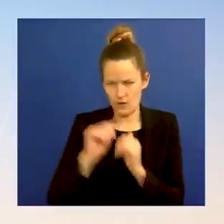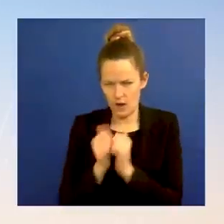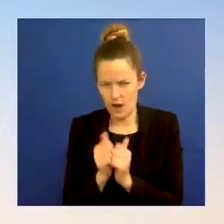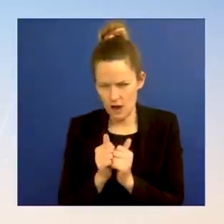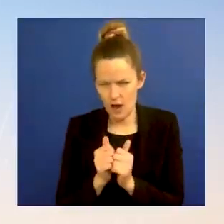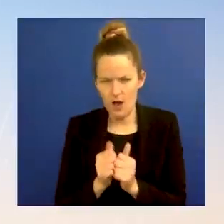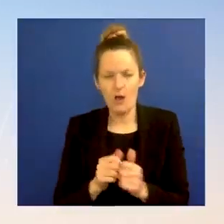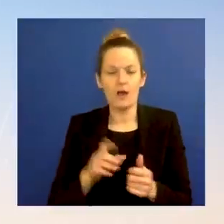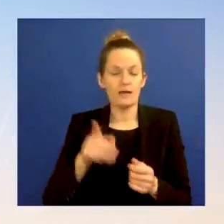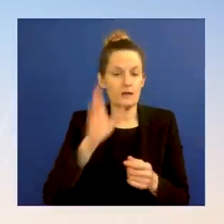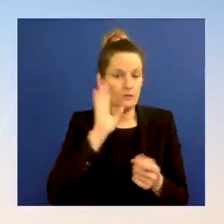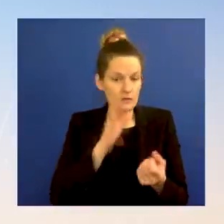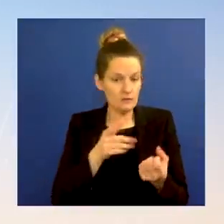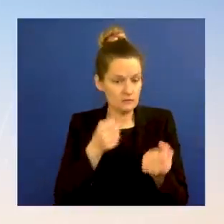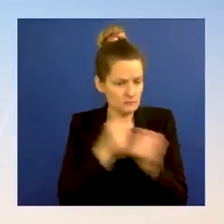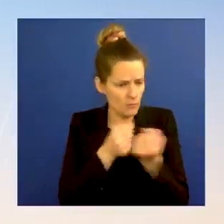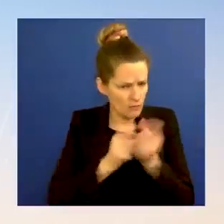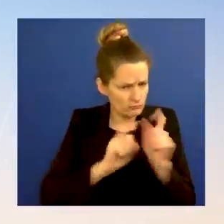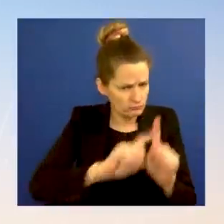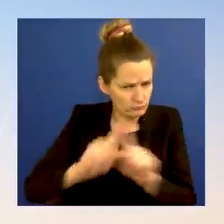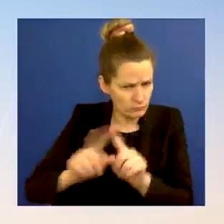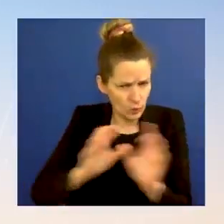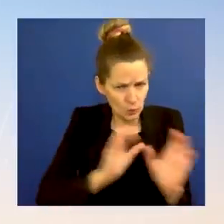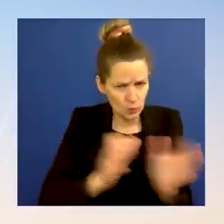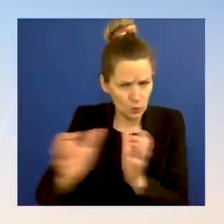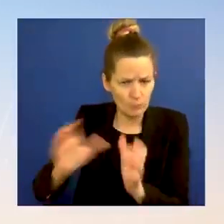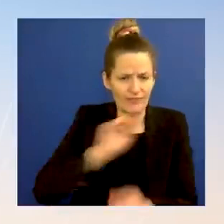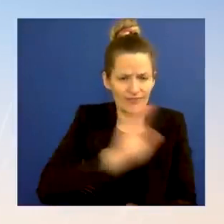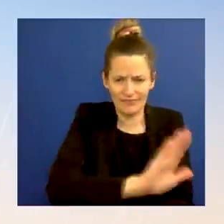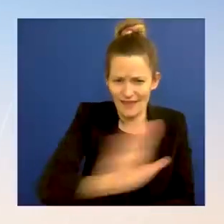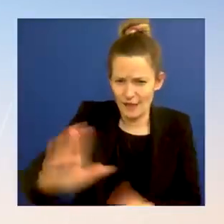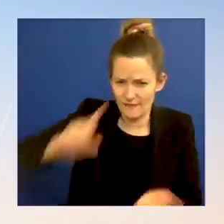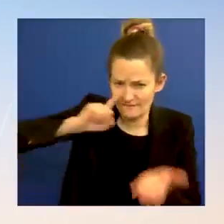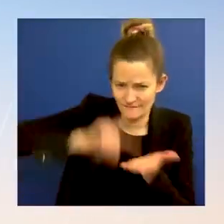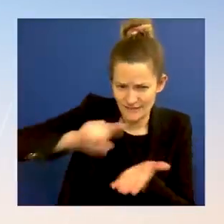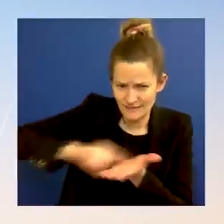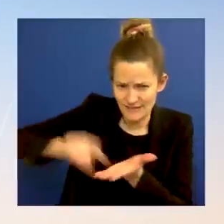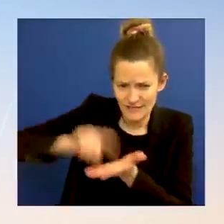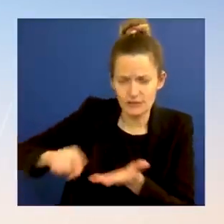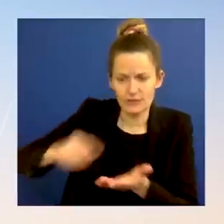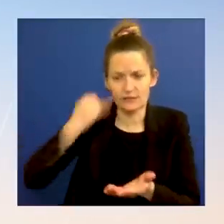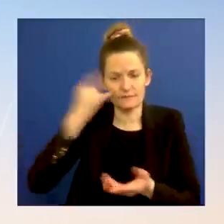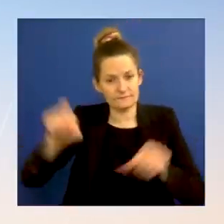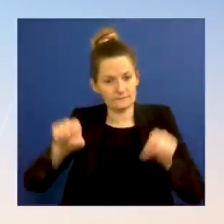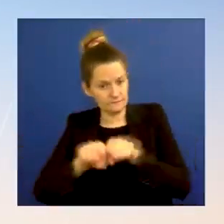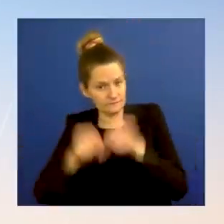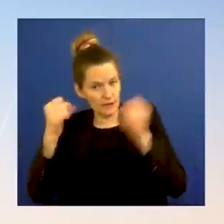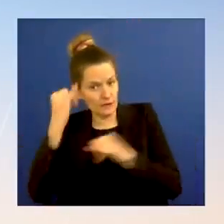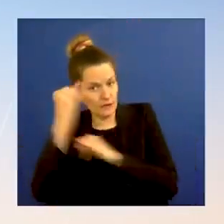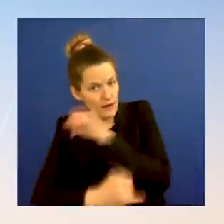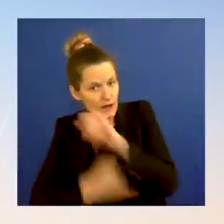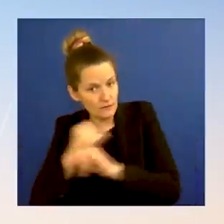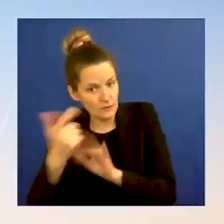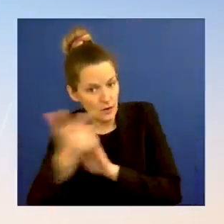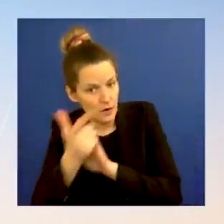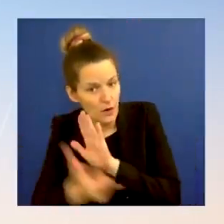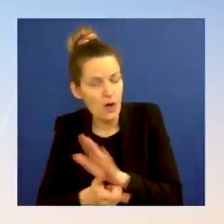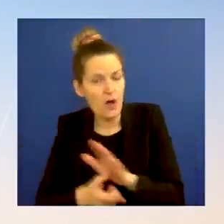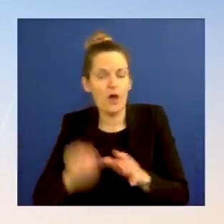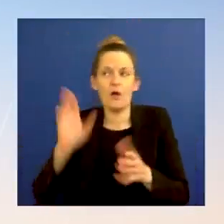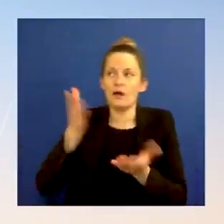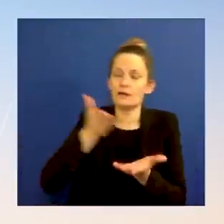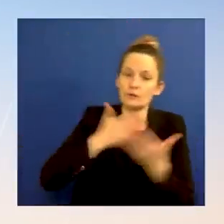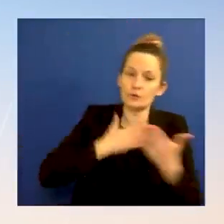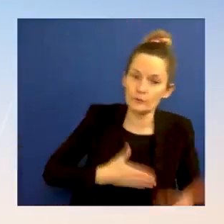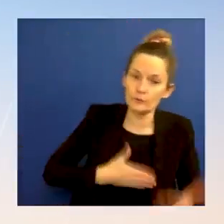of international human rights and humanitarian law by Russia and its forces. So typically, obviously, we have a range of resources here, as